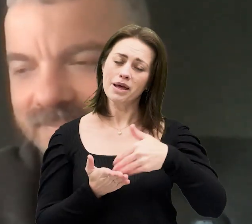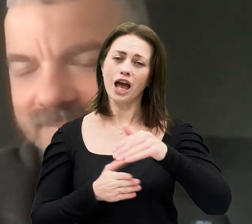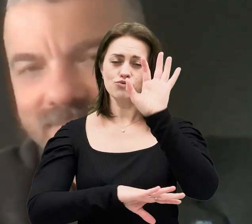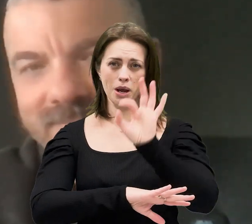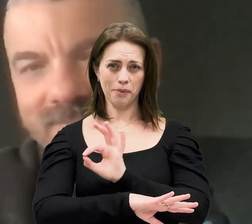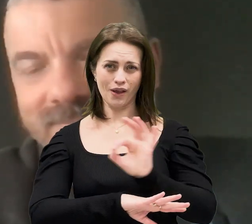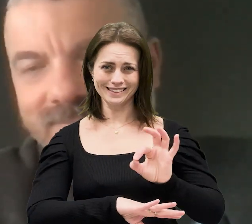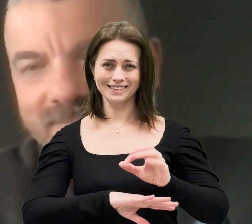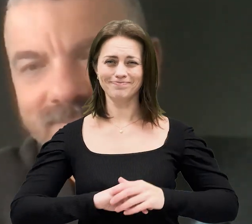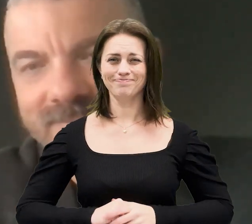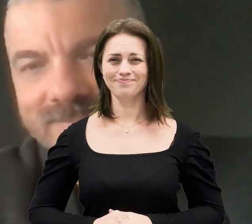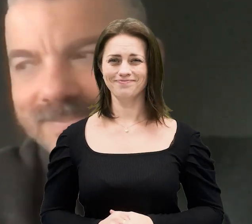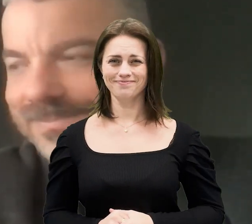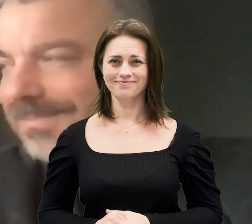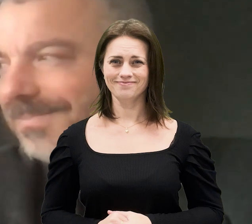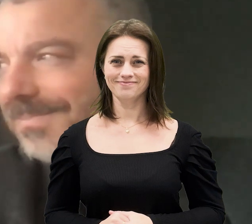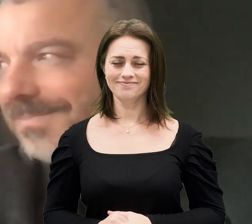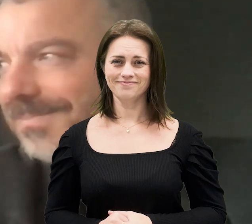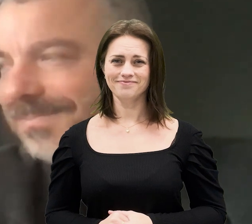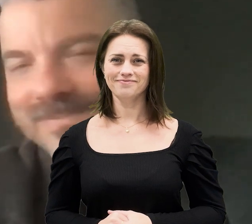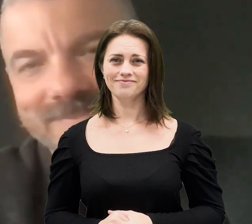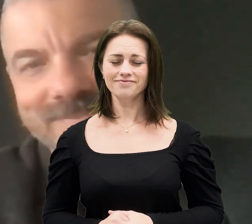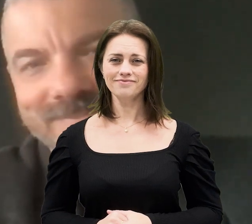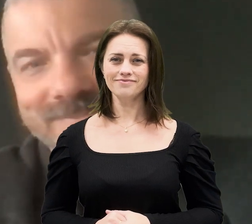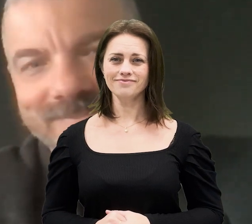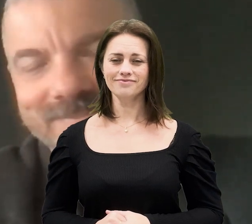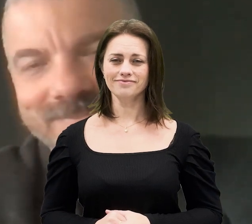it, and hopefully we will meet again